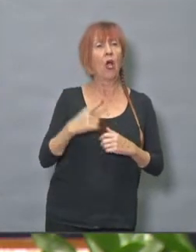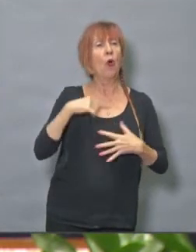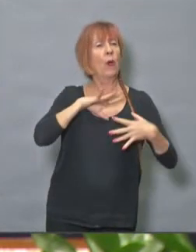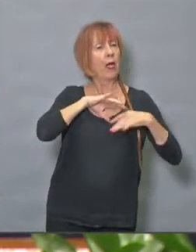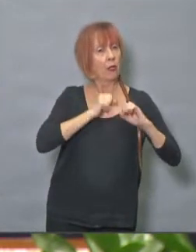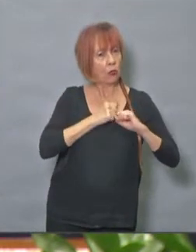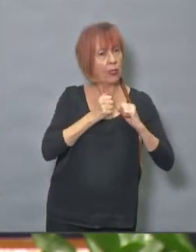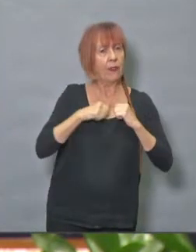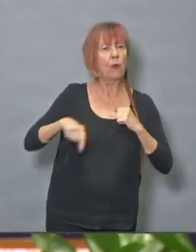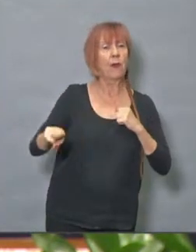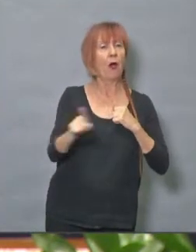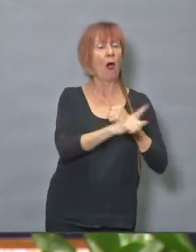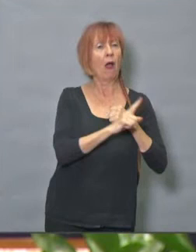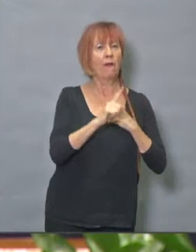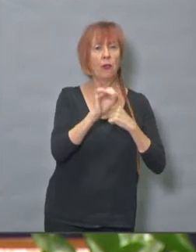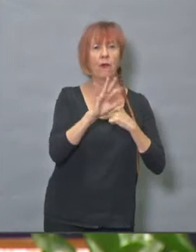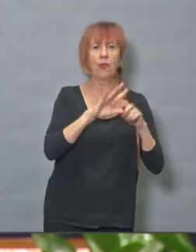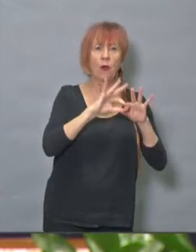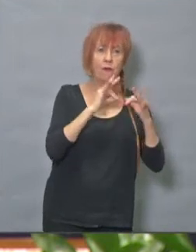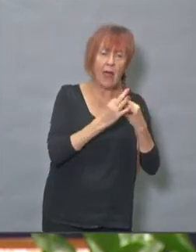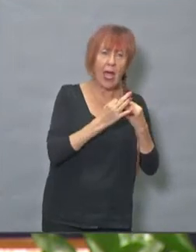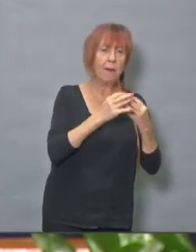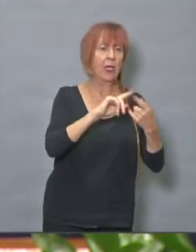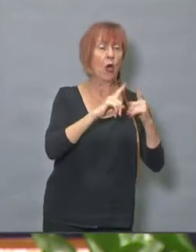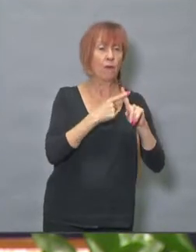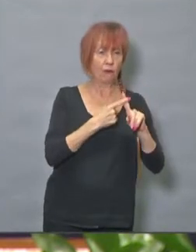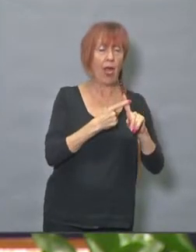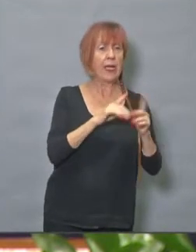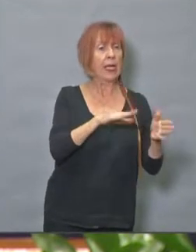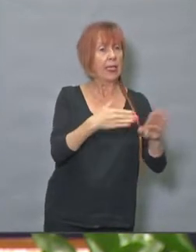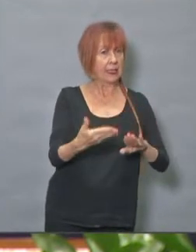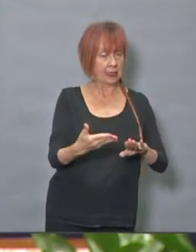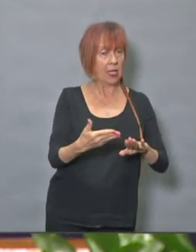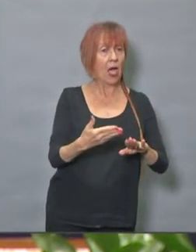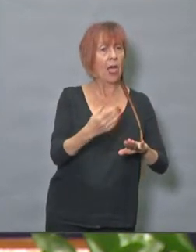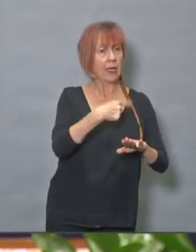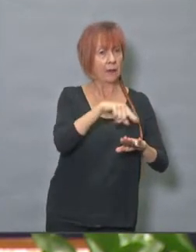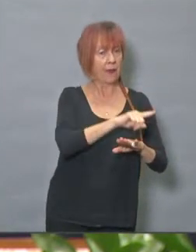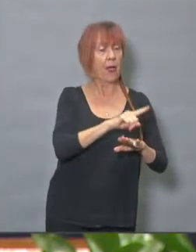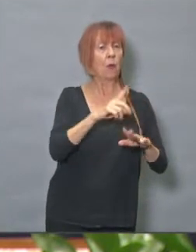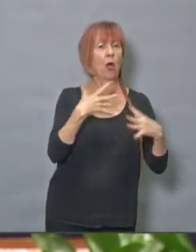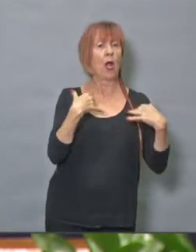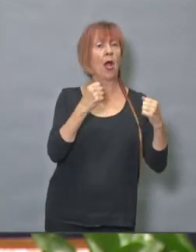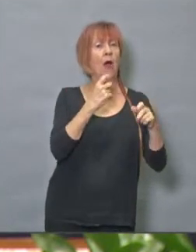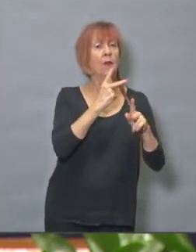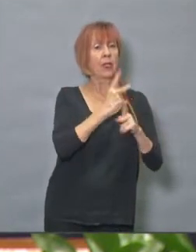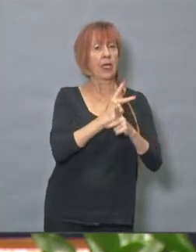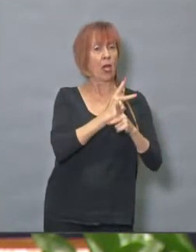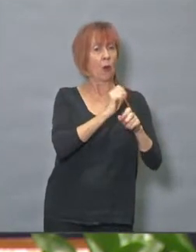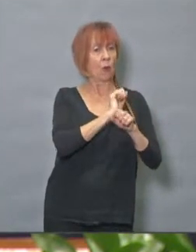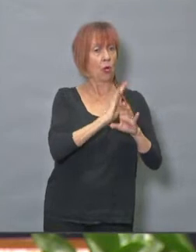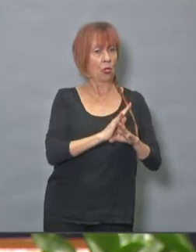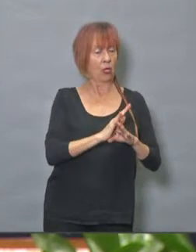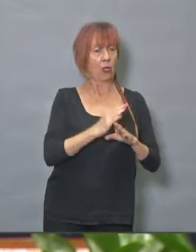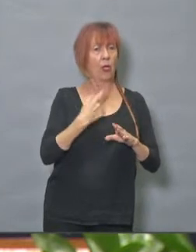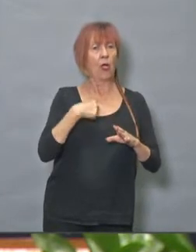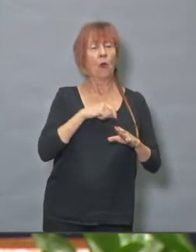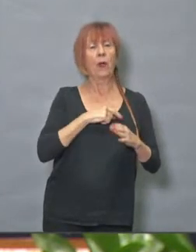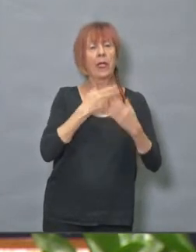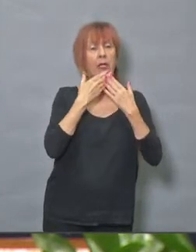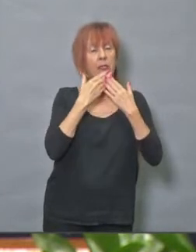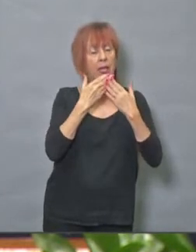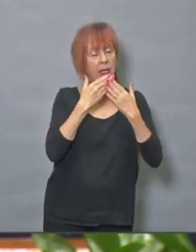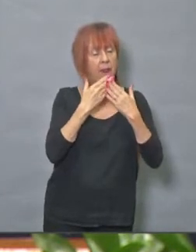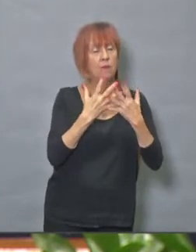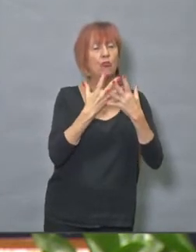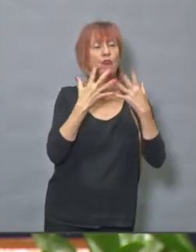you who have lost a loved one or a friend who is a healthcare worker to COVID-19. Words cannot express the gratitude we